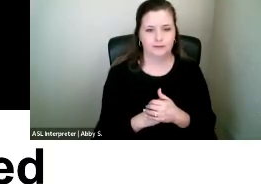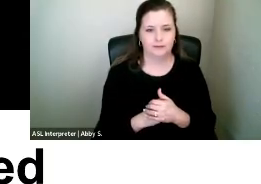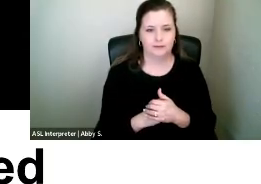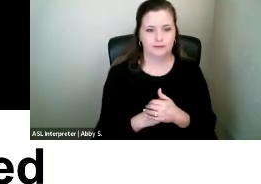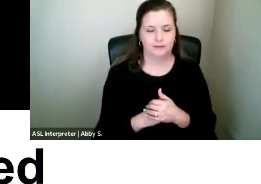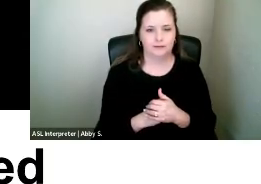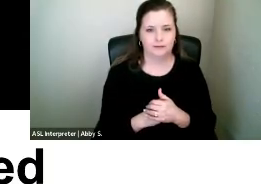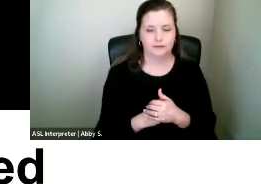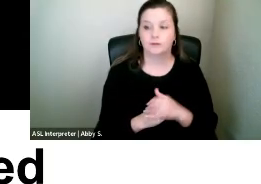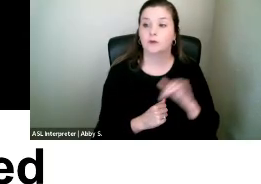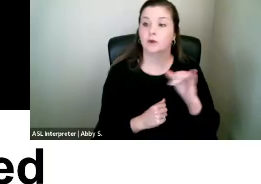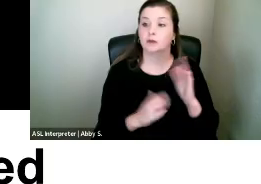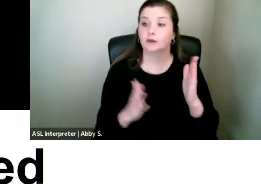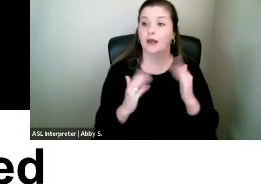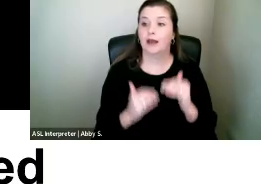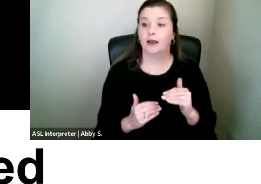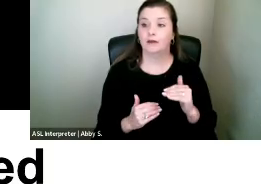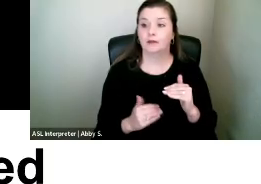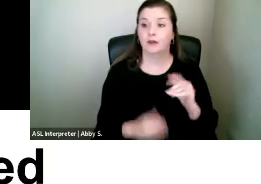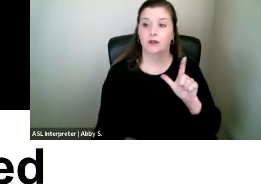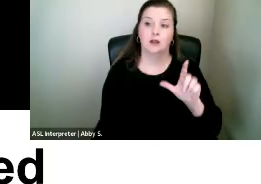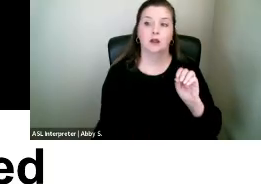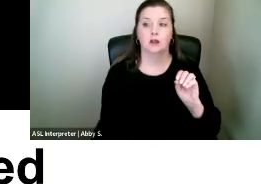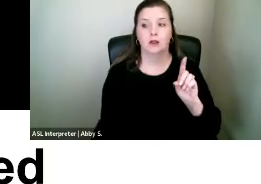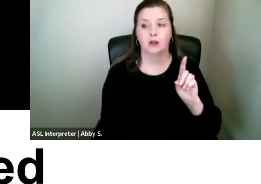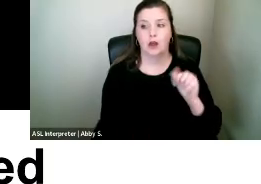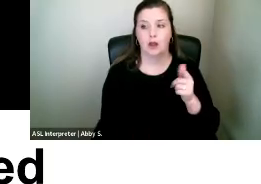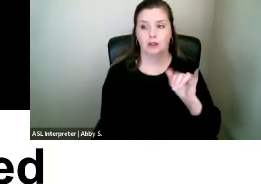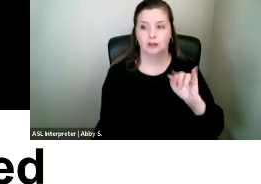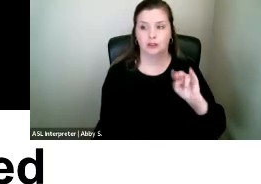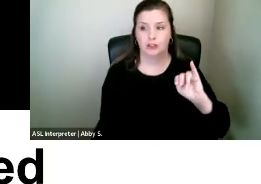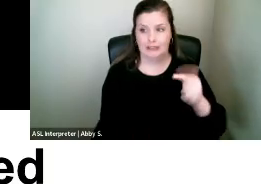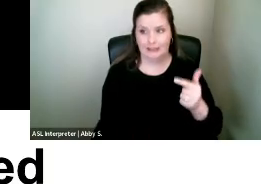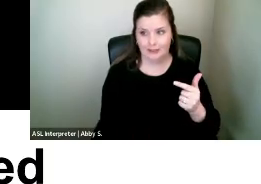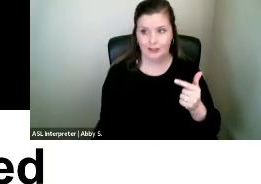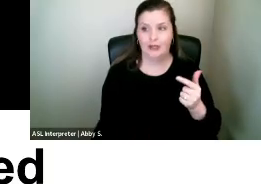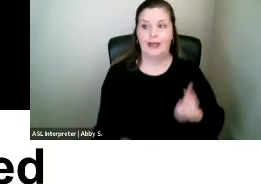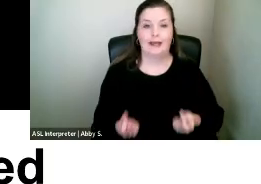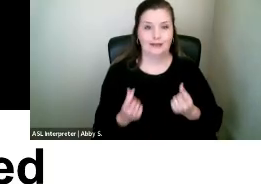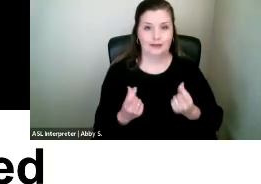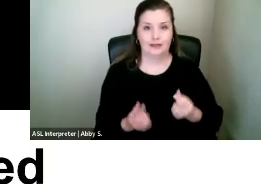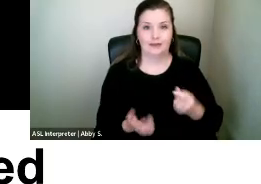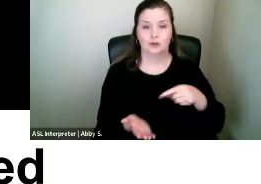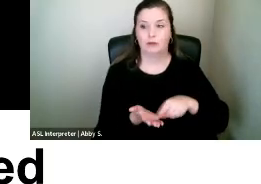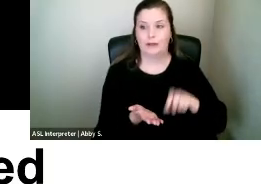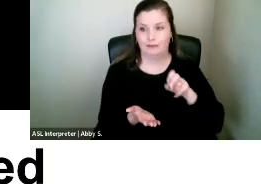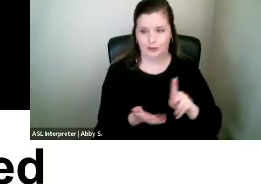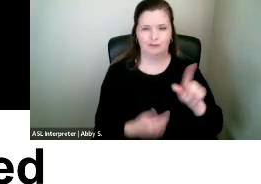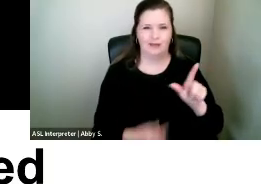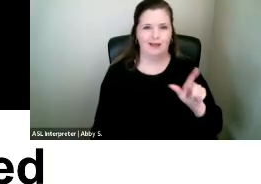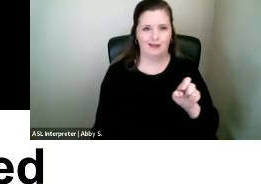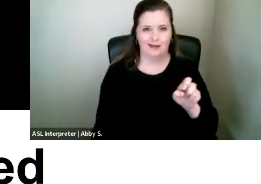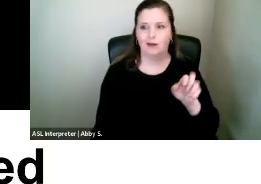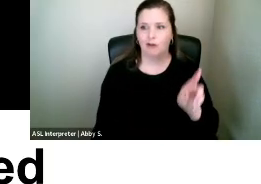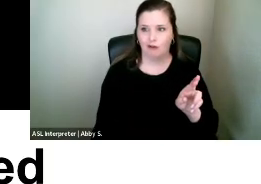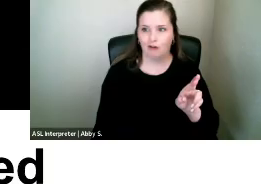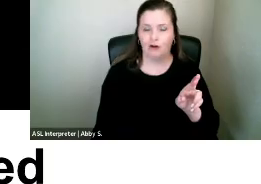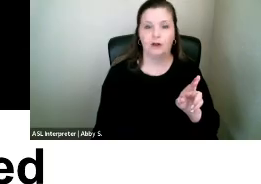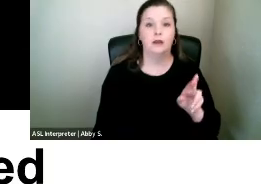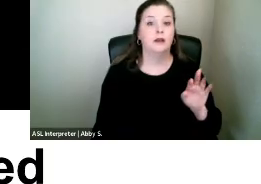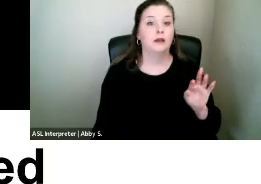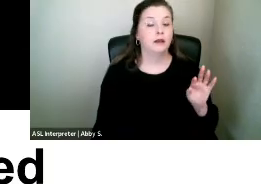expense reimbursement. And for the lodging expense reimbursement, FEMA may provide money